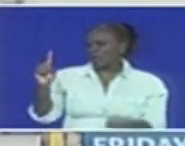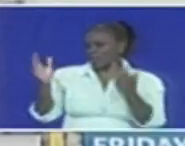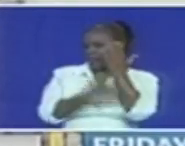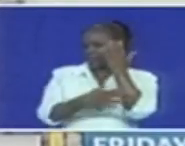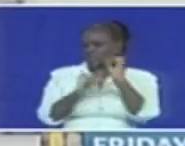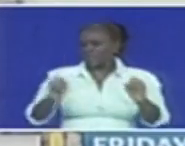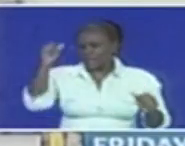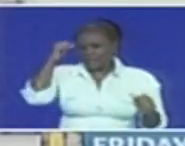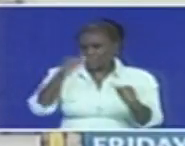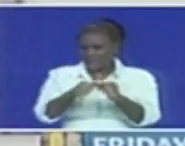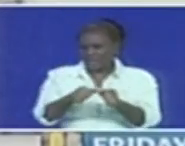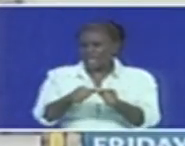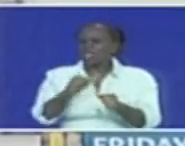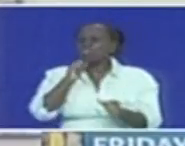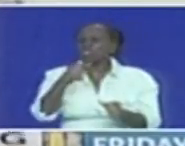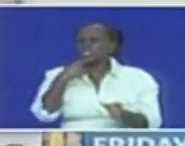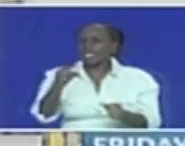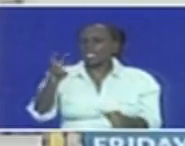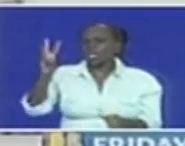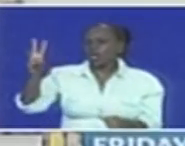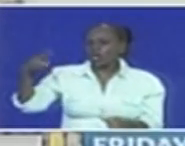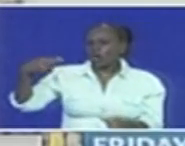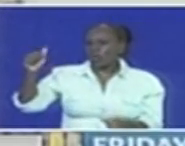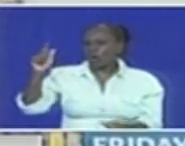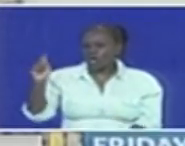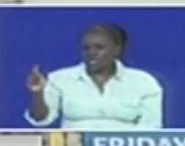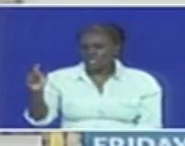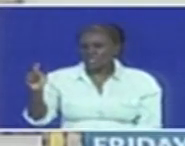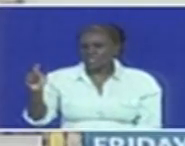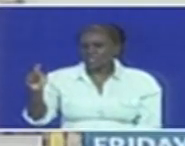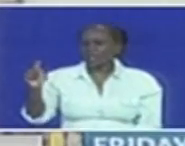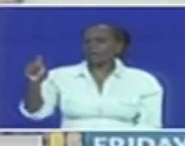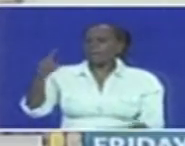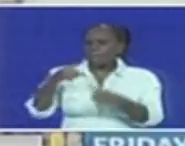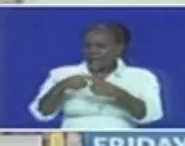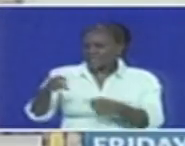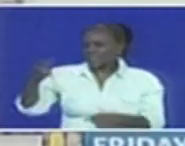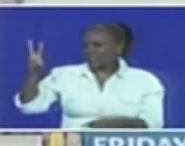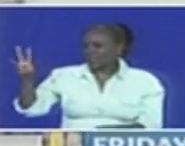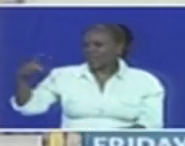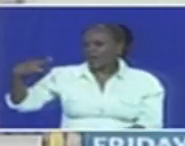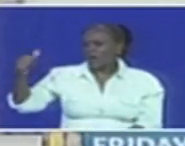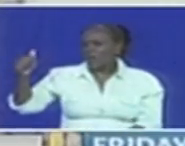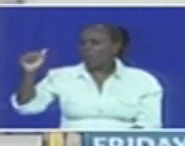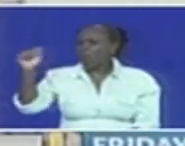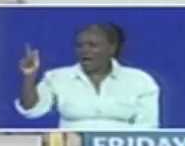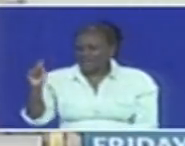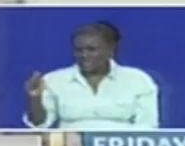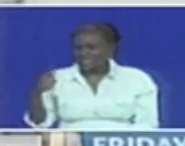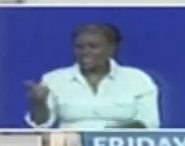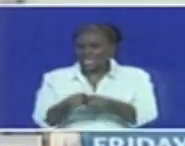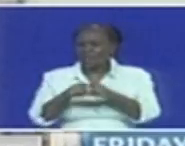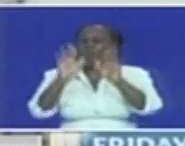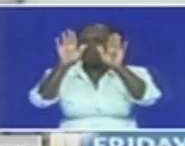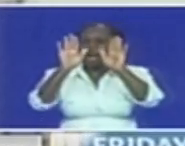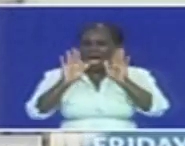remember is we don't say what, we mm-hmm. say what. Just like we also say worthy, mm-hmm.